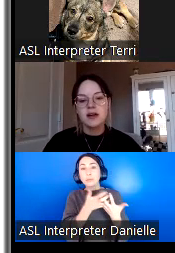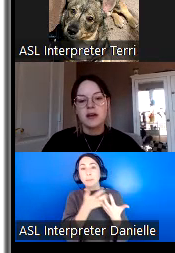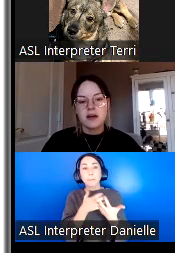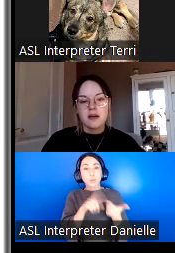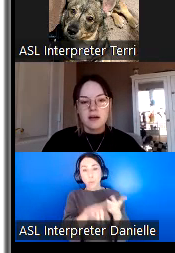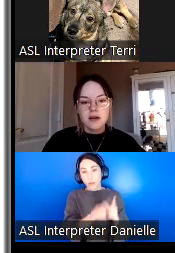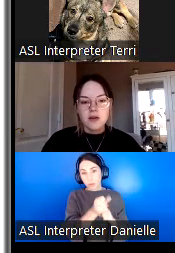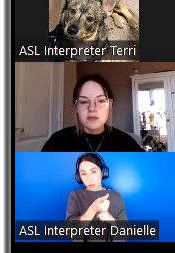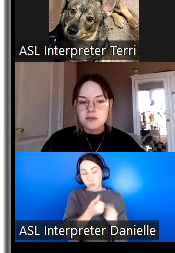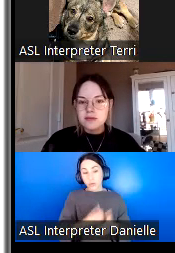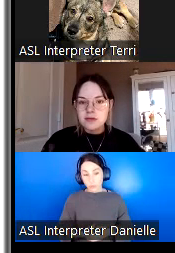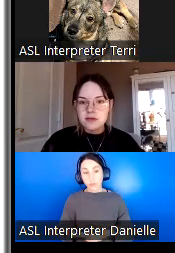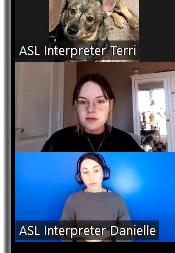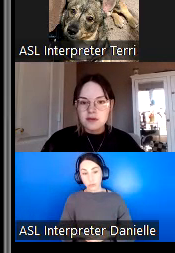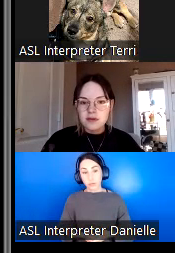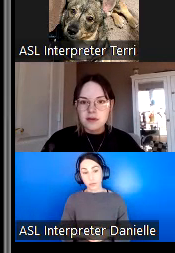situation.